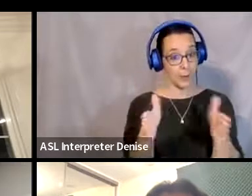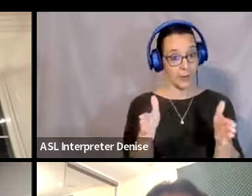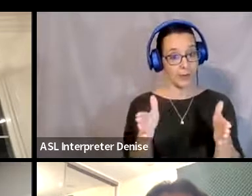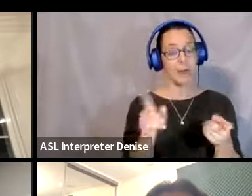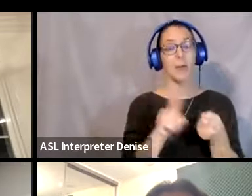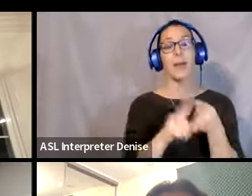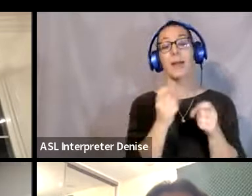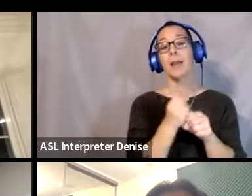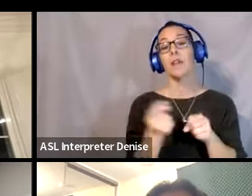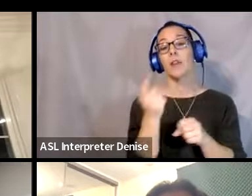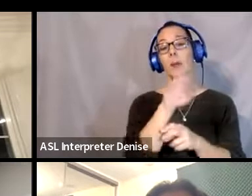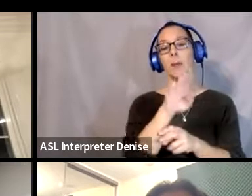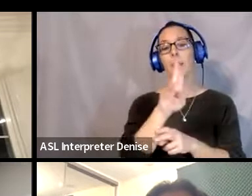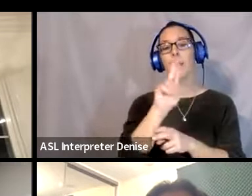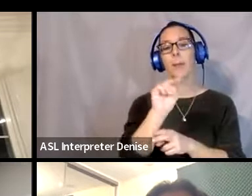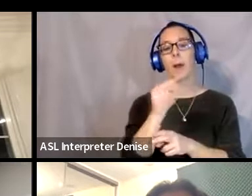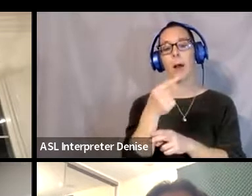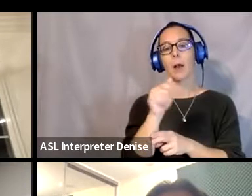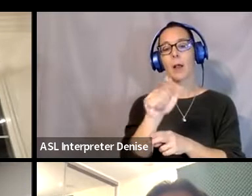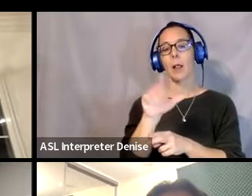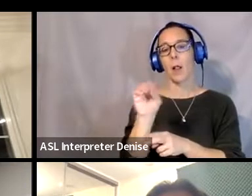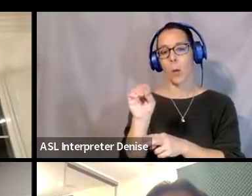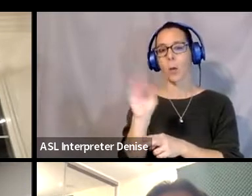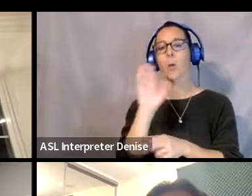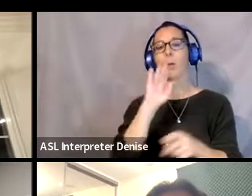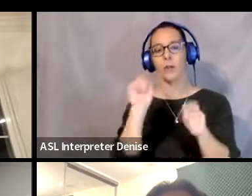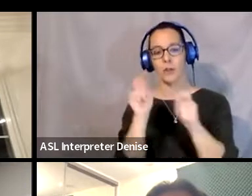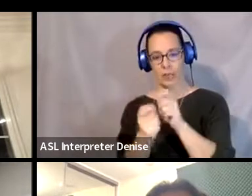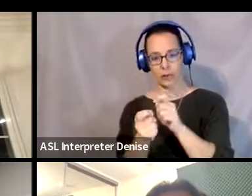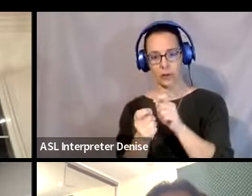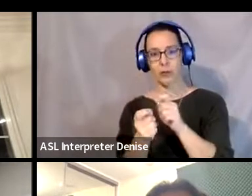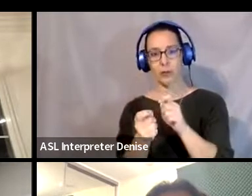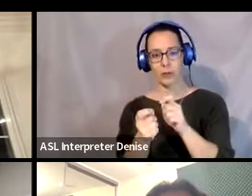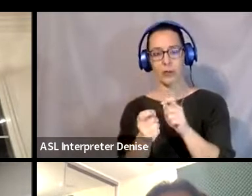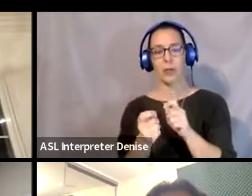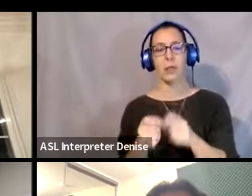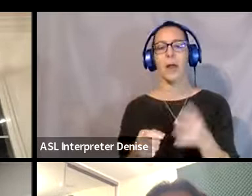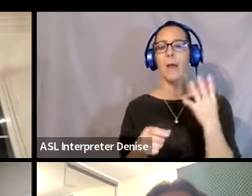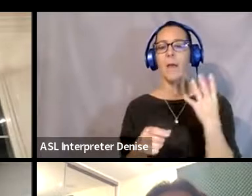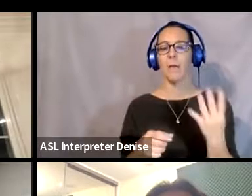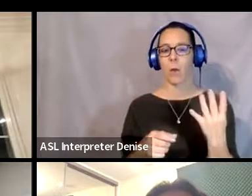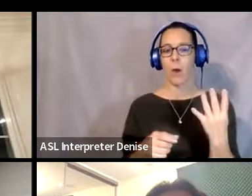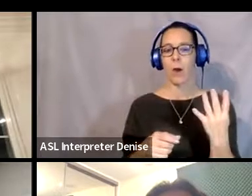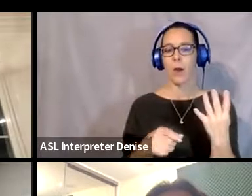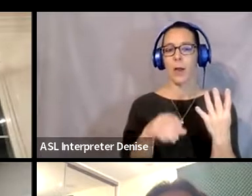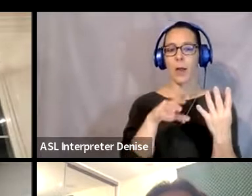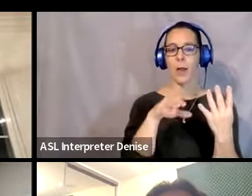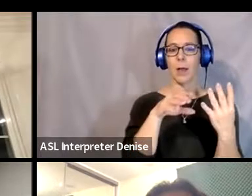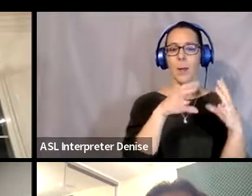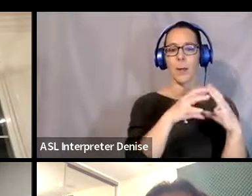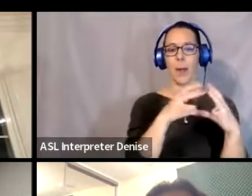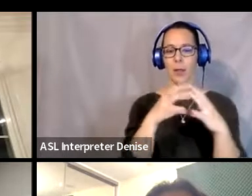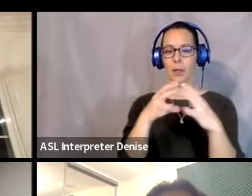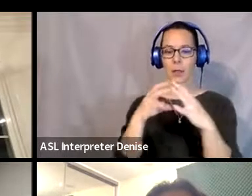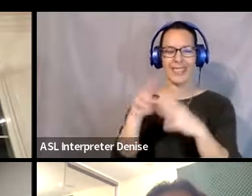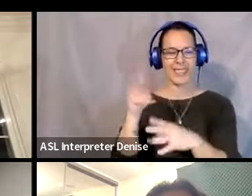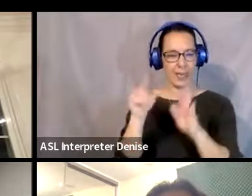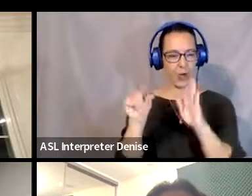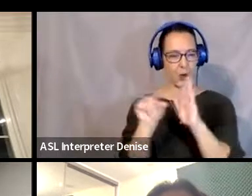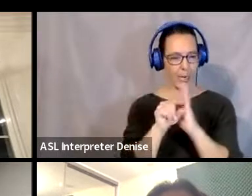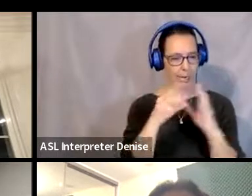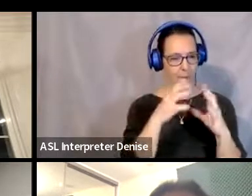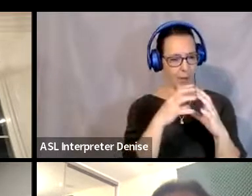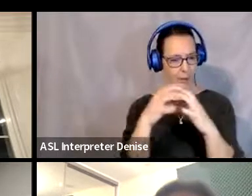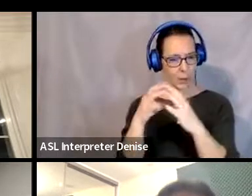year for the start of the year. So the 4 bungalows that are currently second grade bungalows, they are up by the